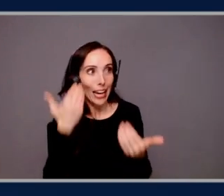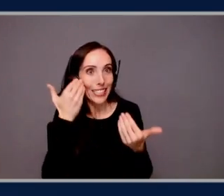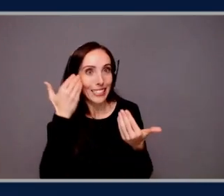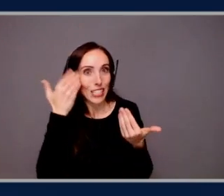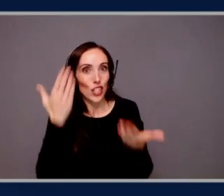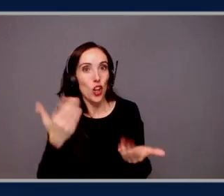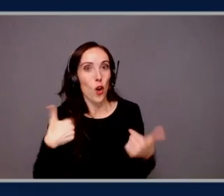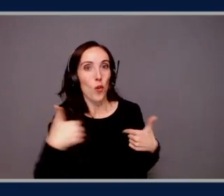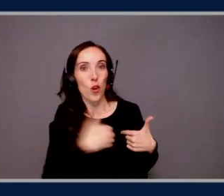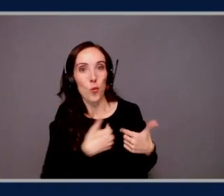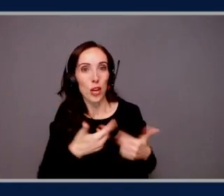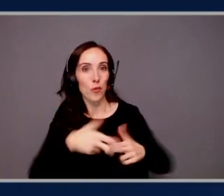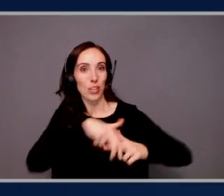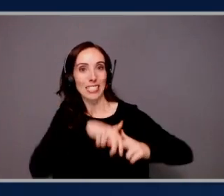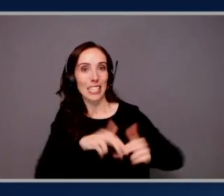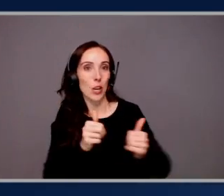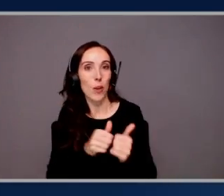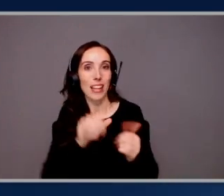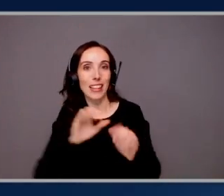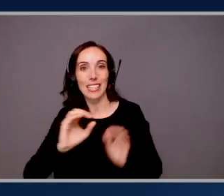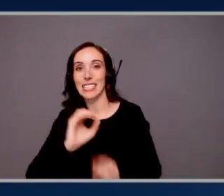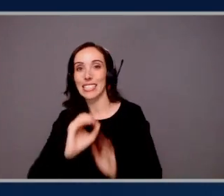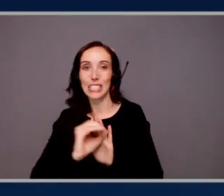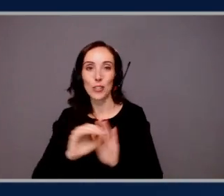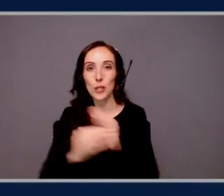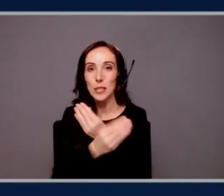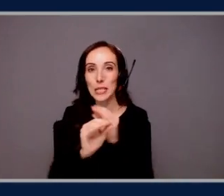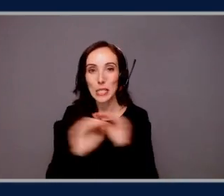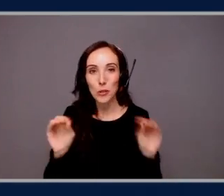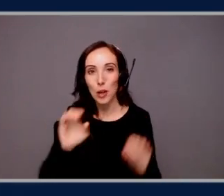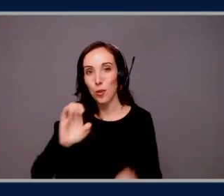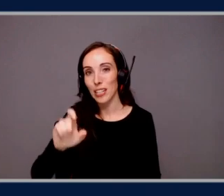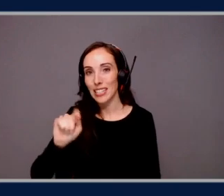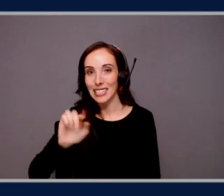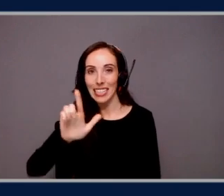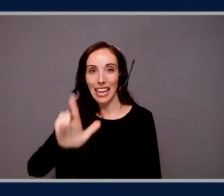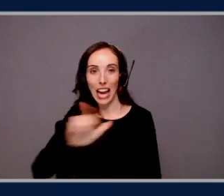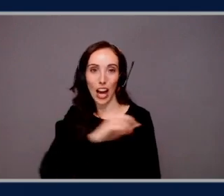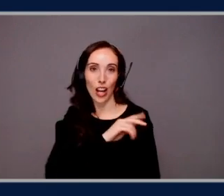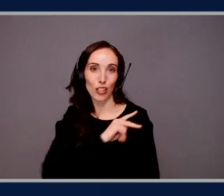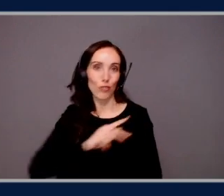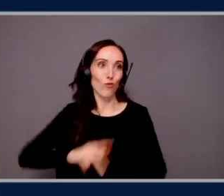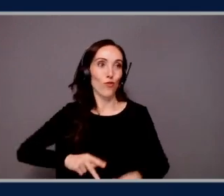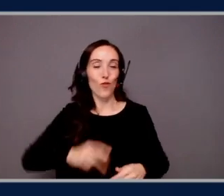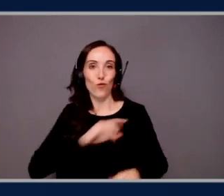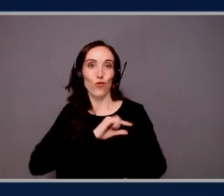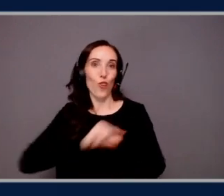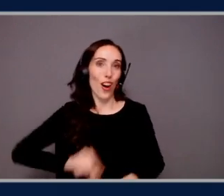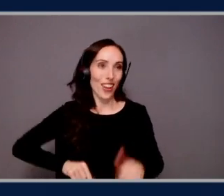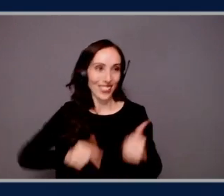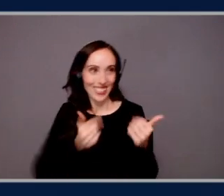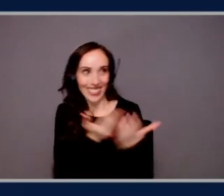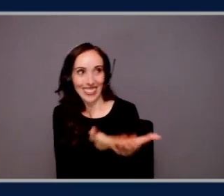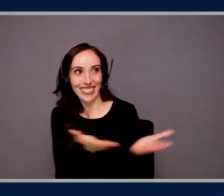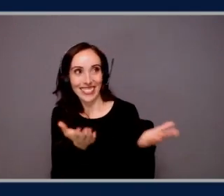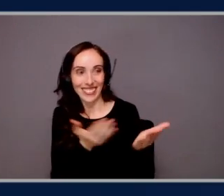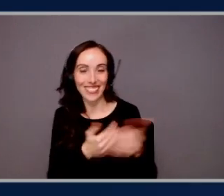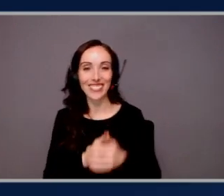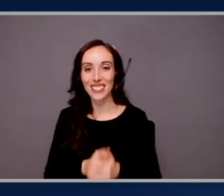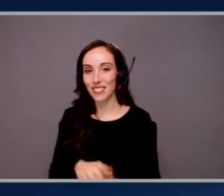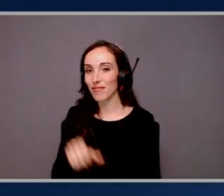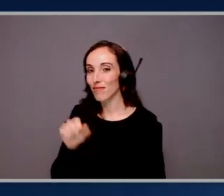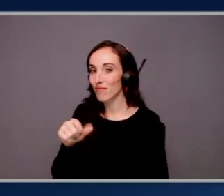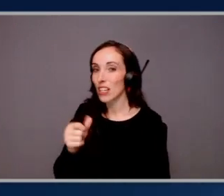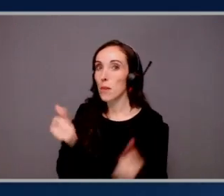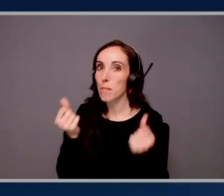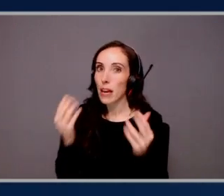Zero-ETL royalty. You know, we have so many customers like that. They are using Zero-ETL day in and day